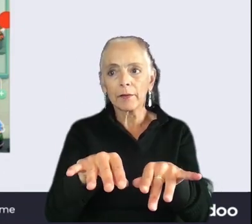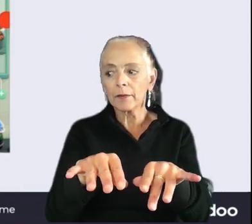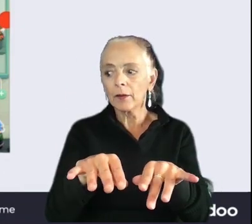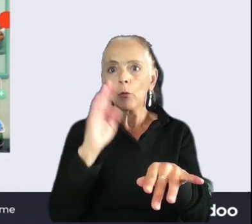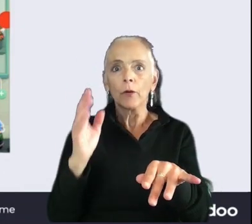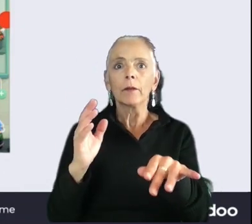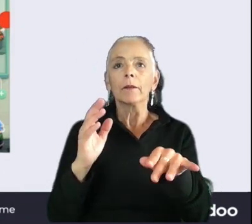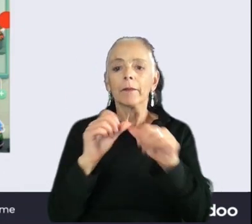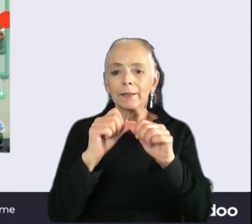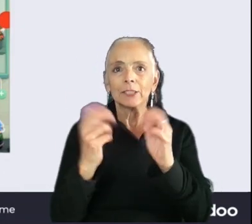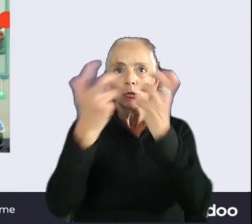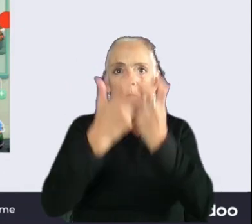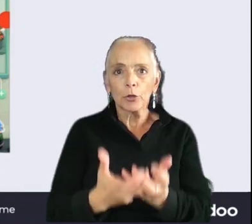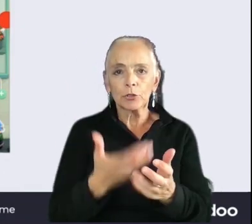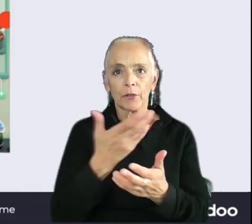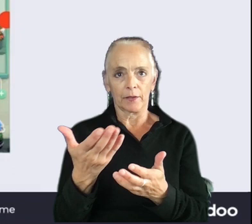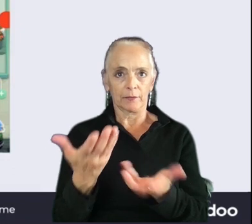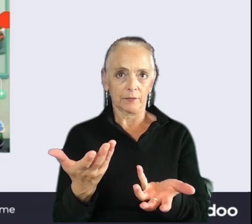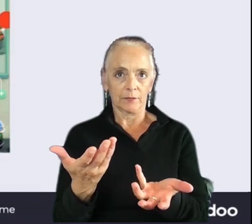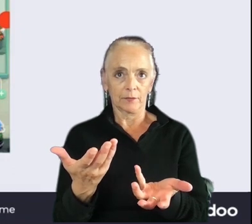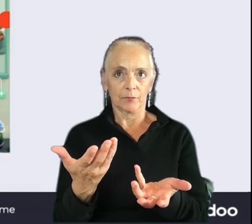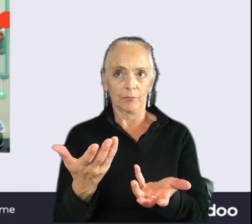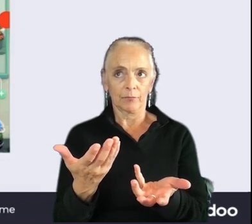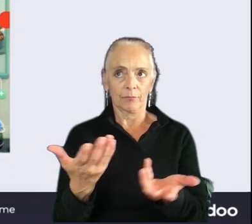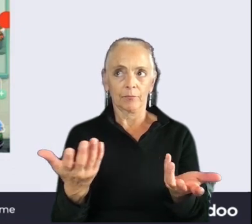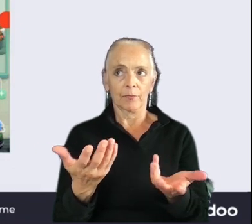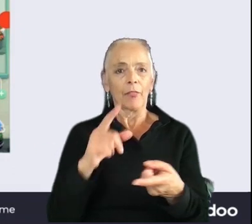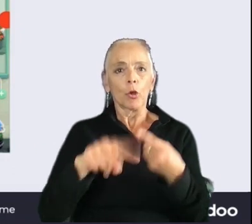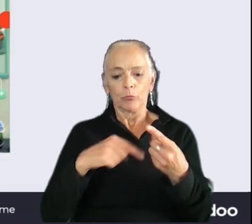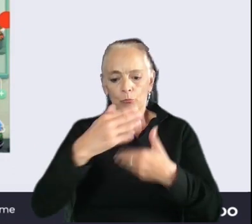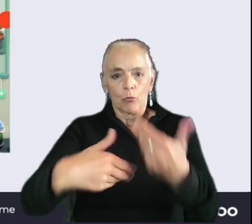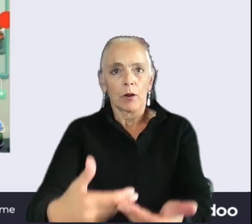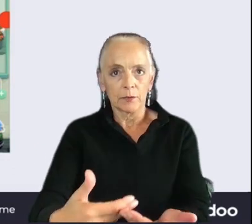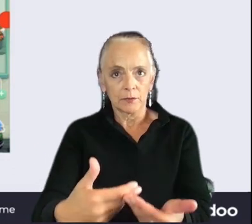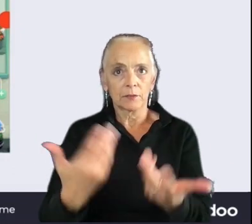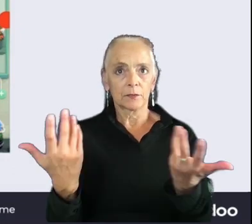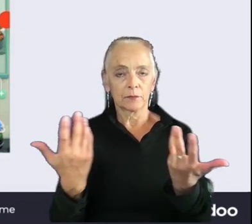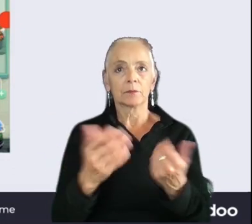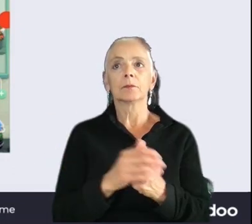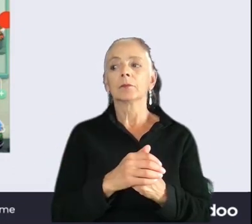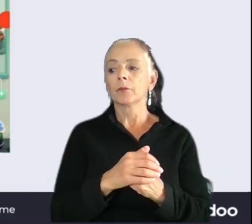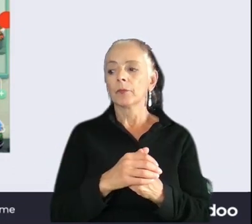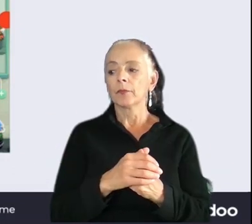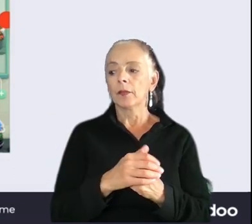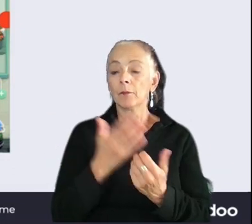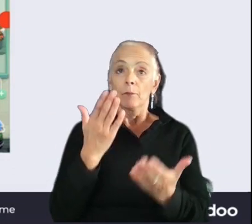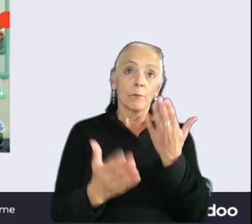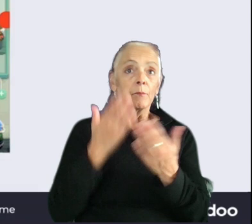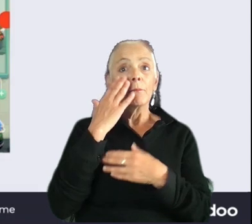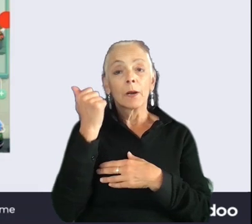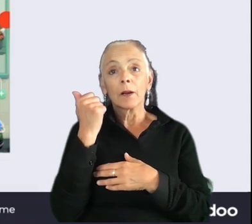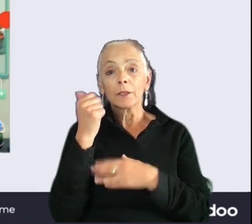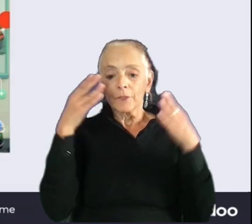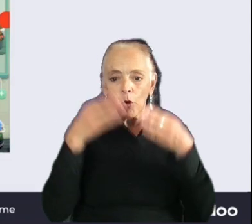merging things on the board that they didn't need. So they could not progress in the game. And it's maybe because they were focused